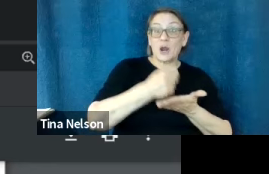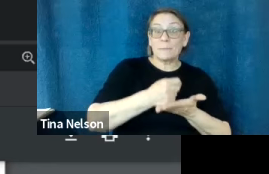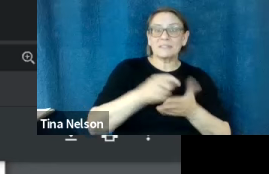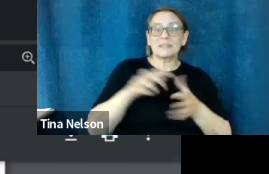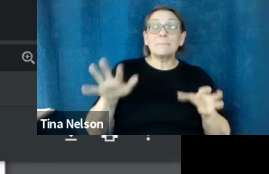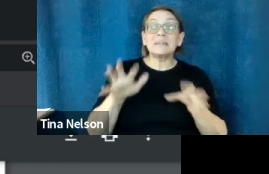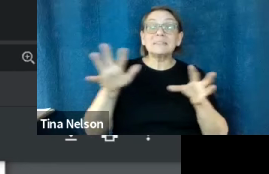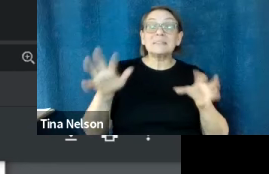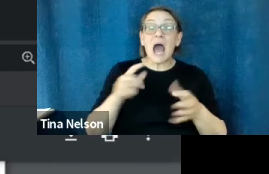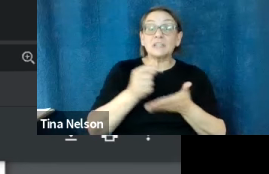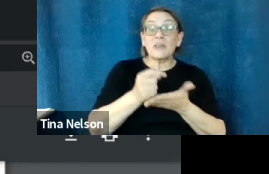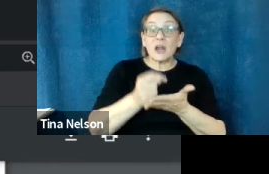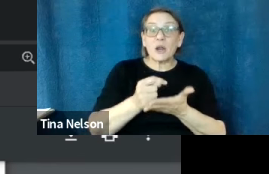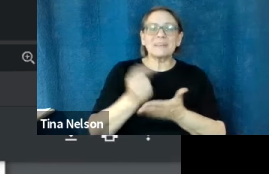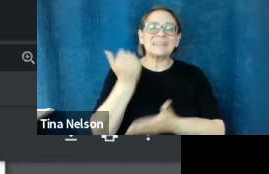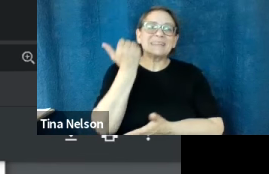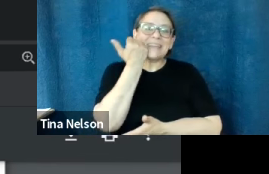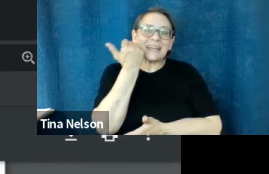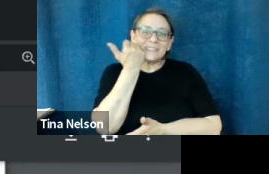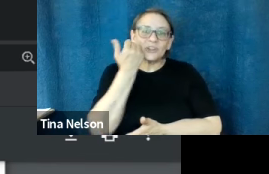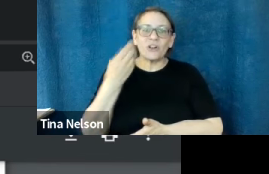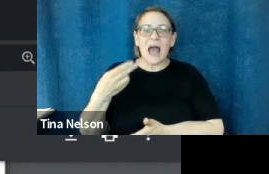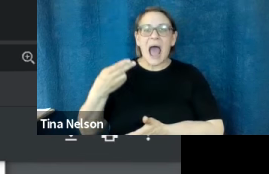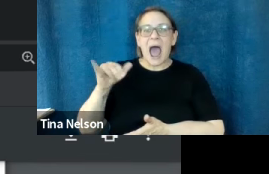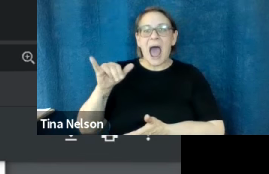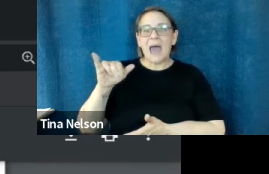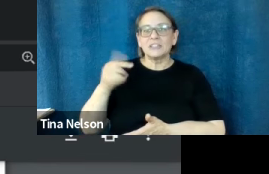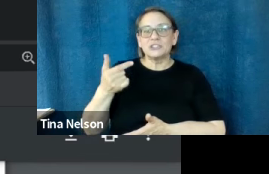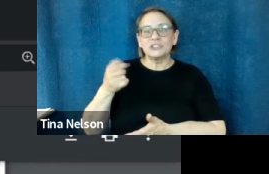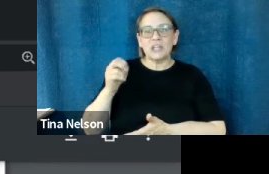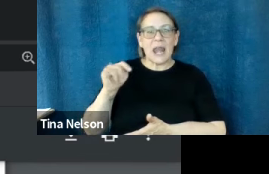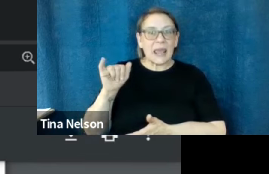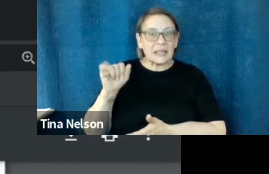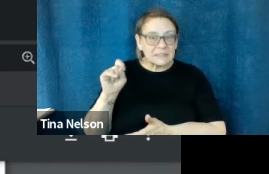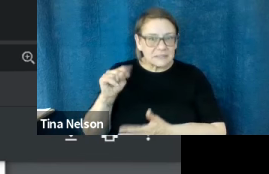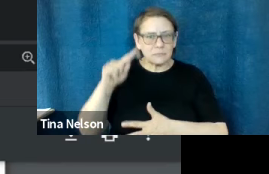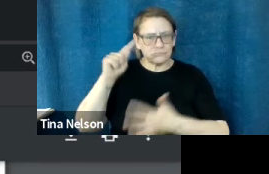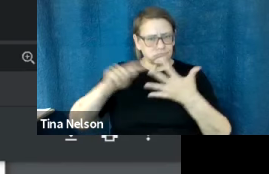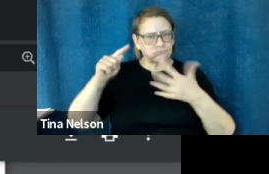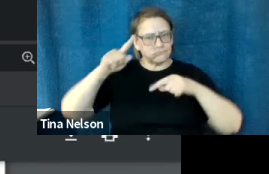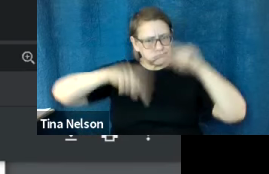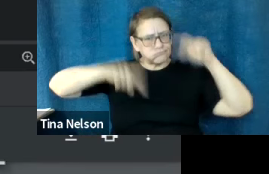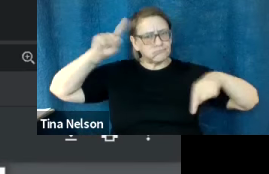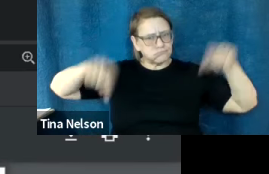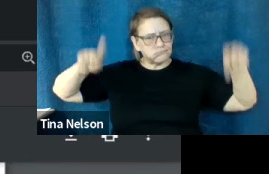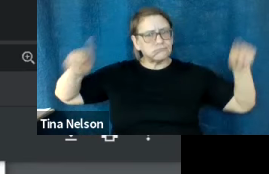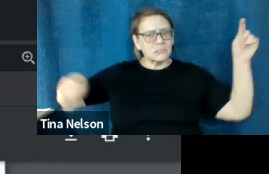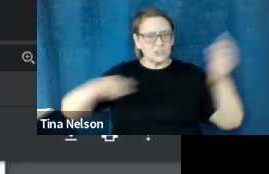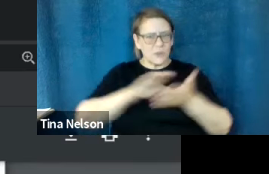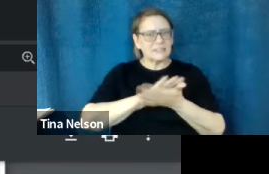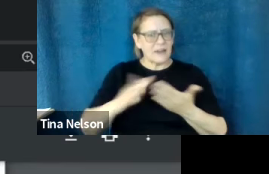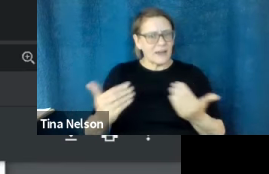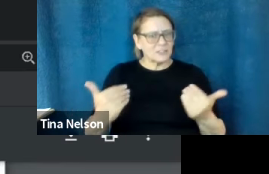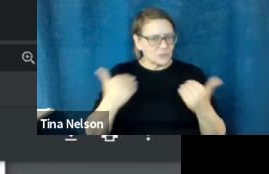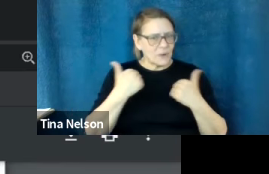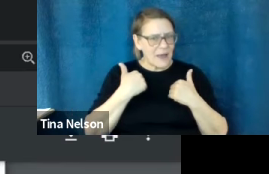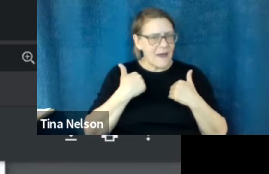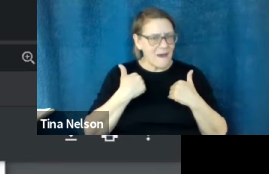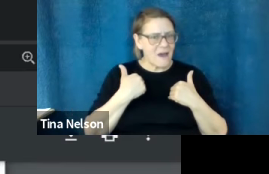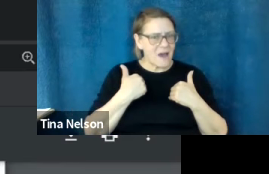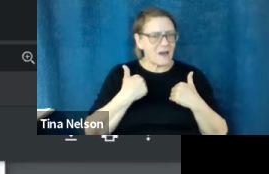therapists, dentist, hygienist, dental hygienists. Um, so it goes on and on. It's nice to have, uh, uh,